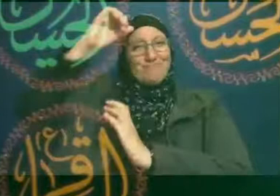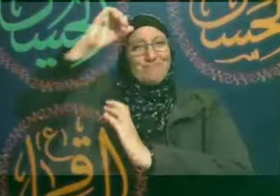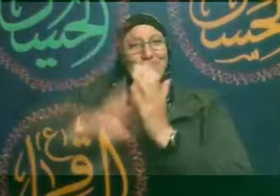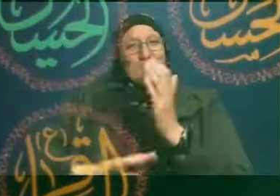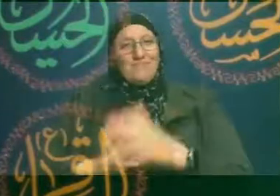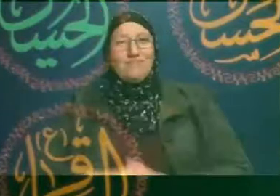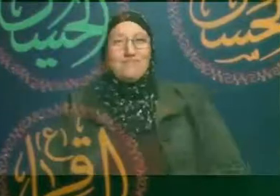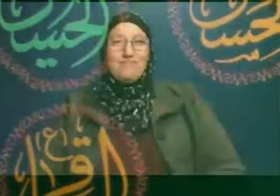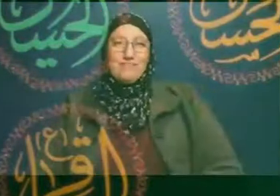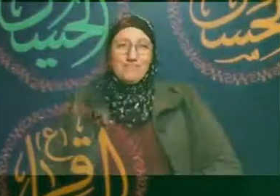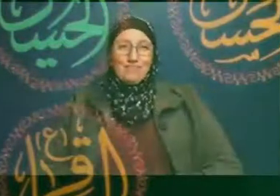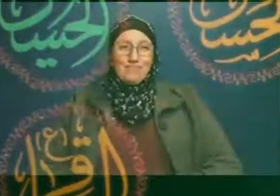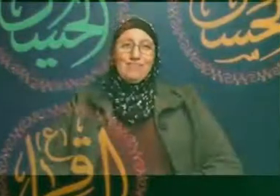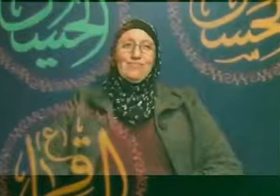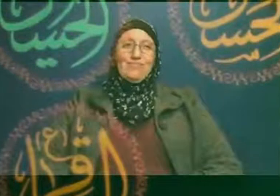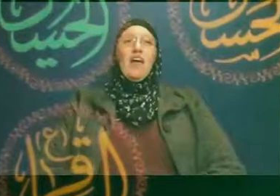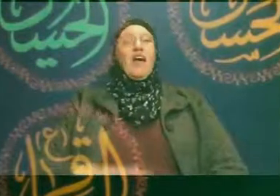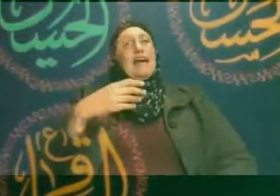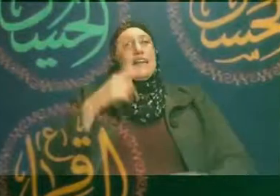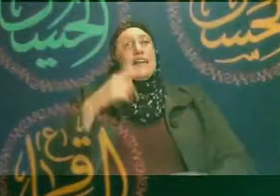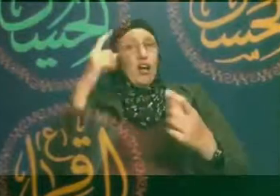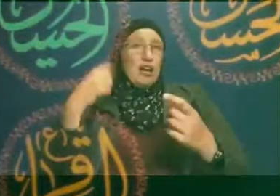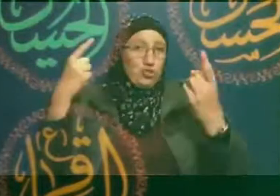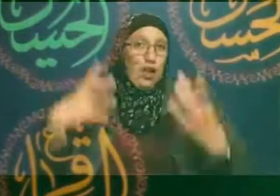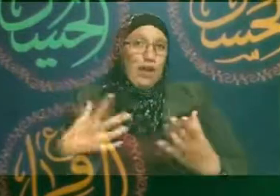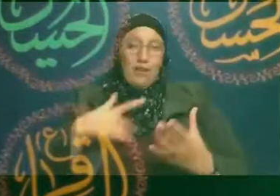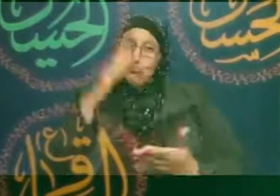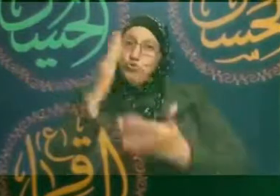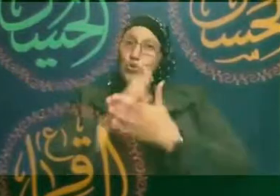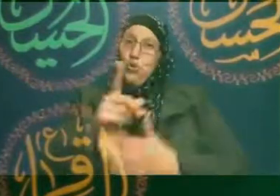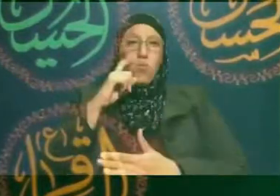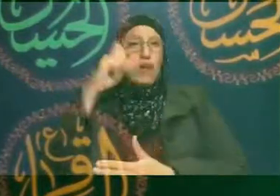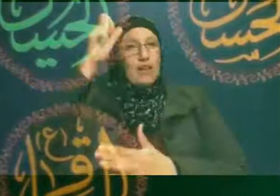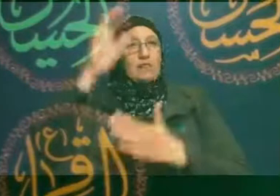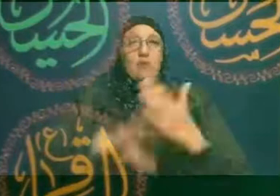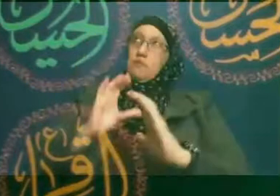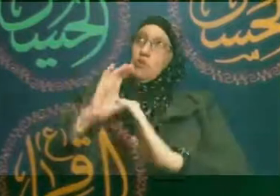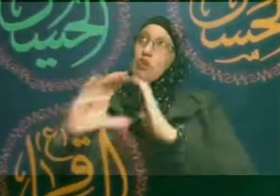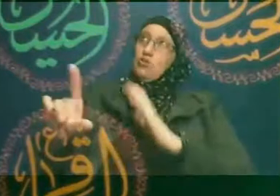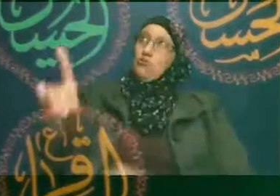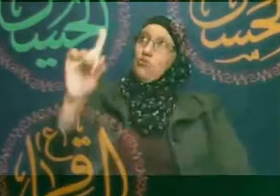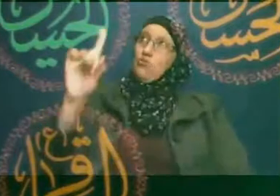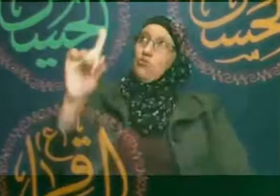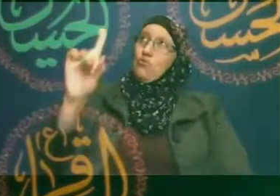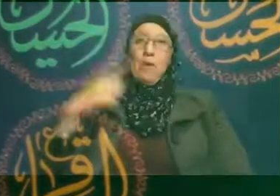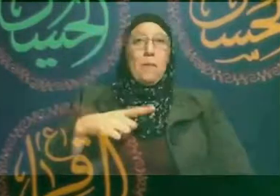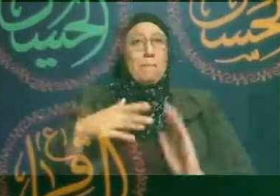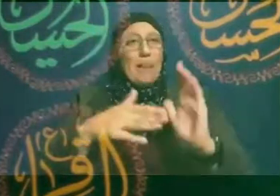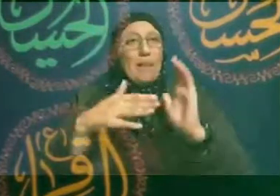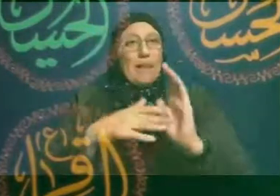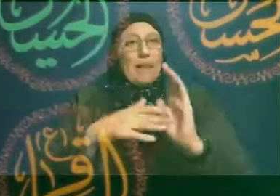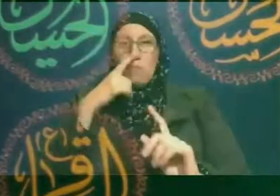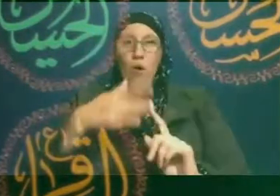I'm sure you will, as millions of people in the past they did. As a matter of fact, without asking, often he